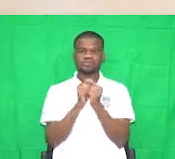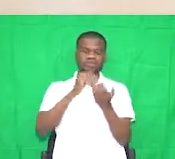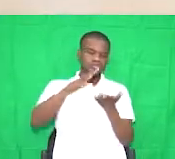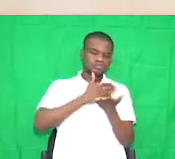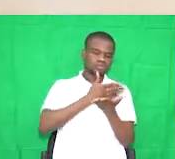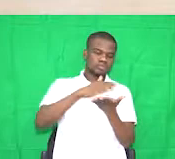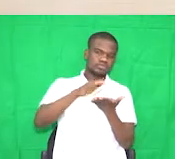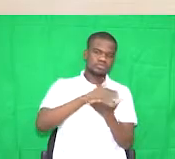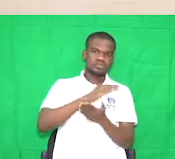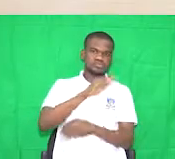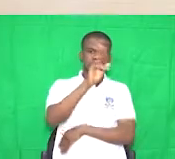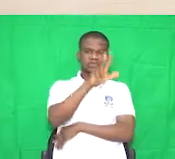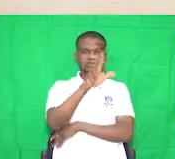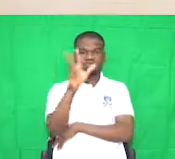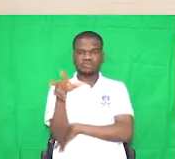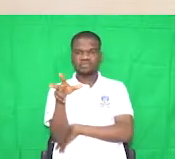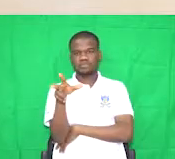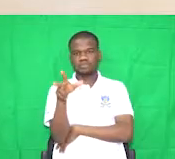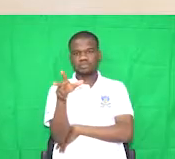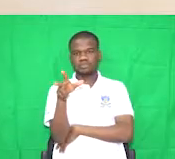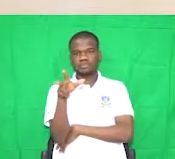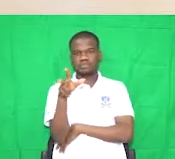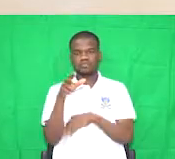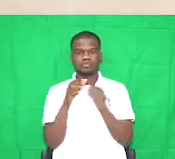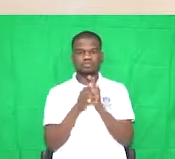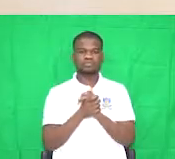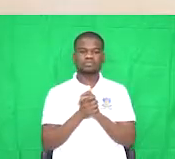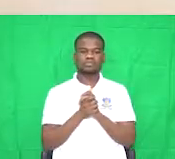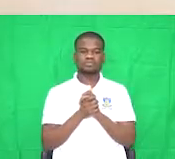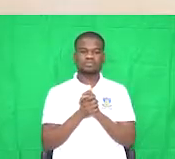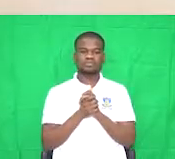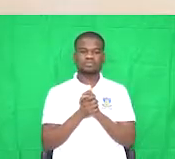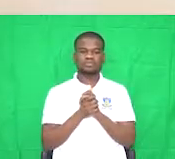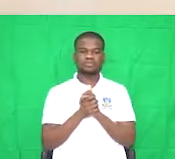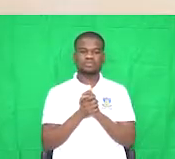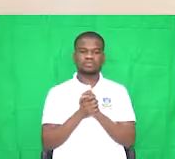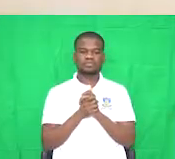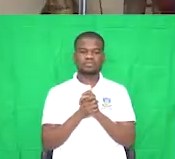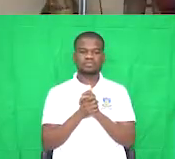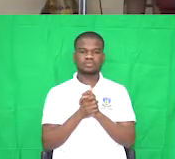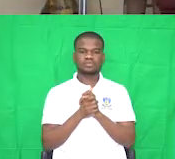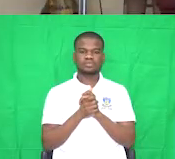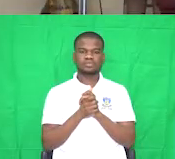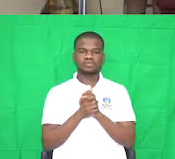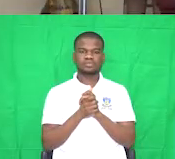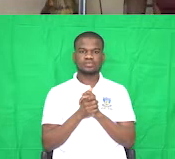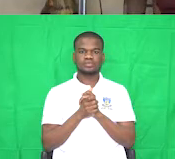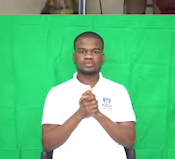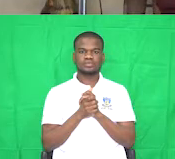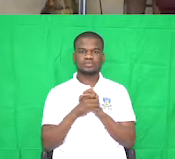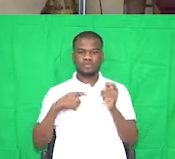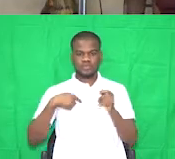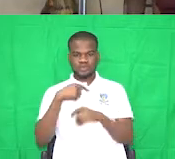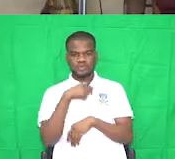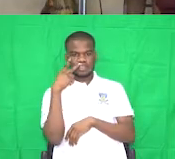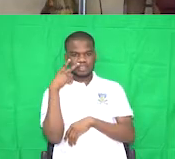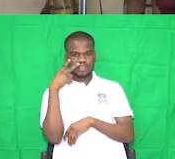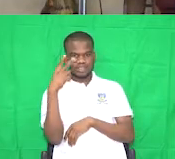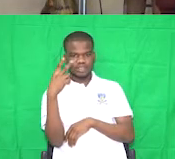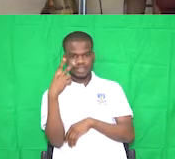children's hymn 33. Yehu ye yefe. Yehu ye